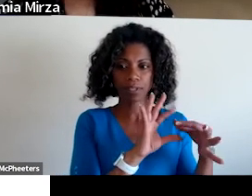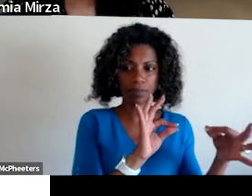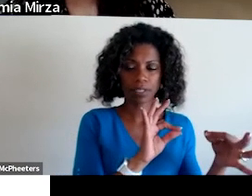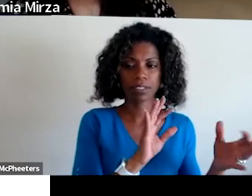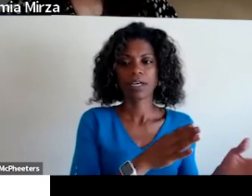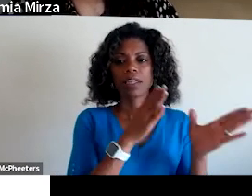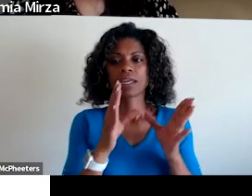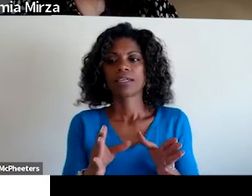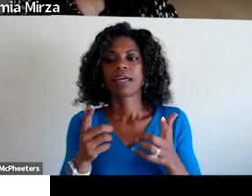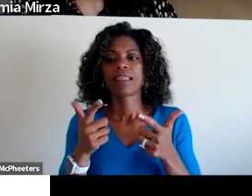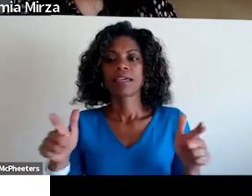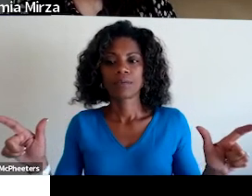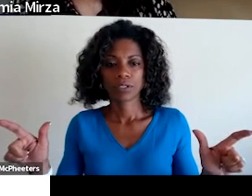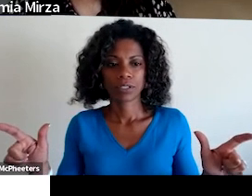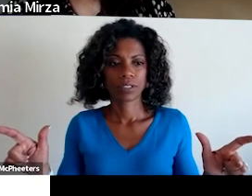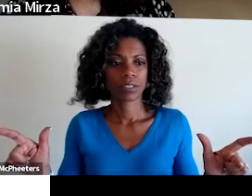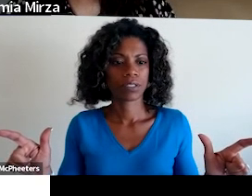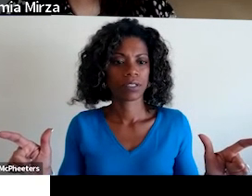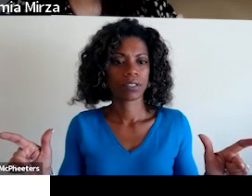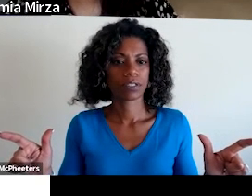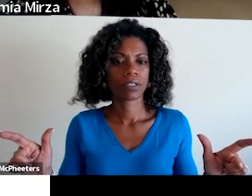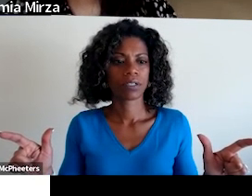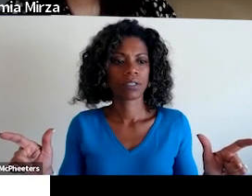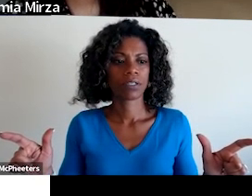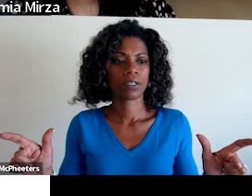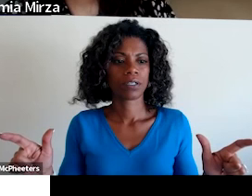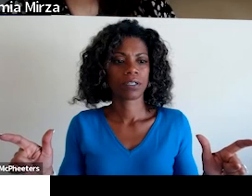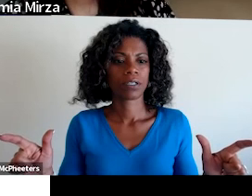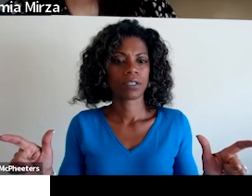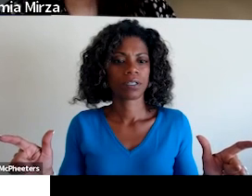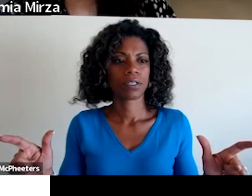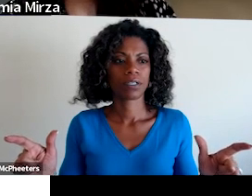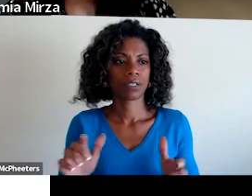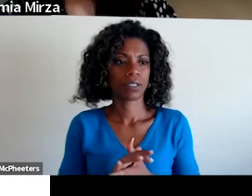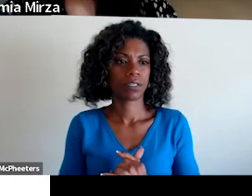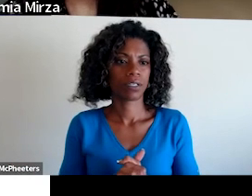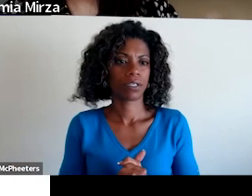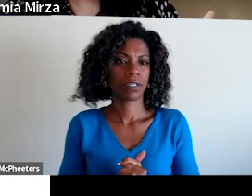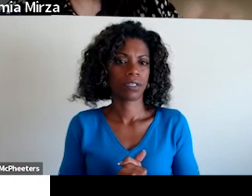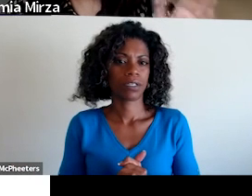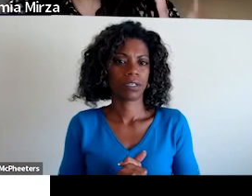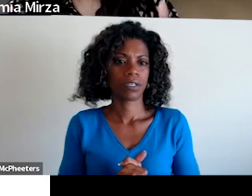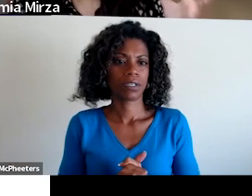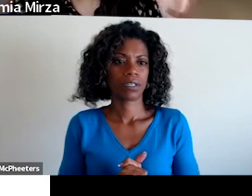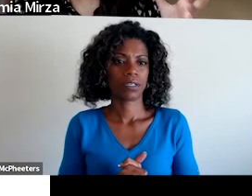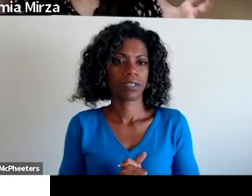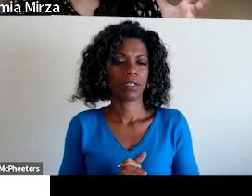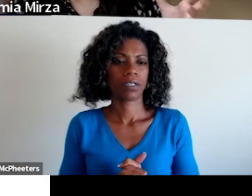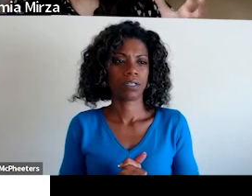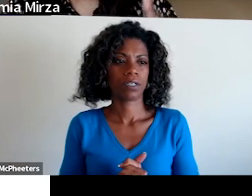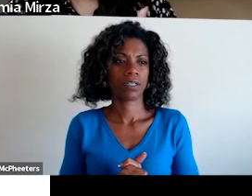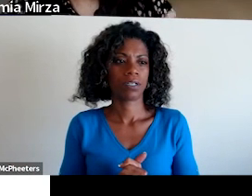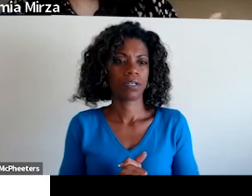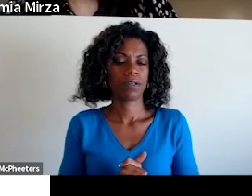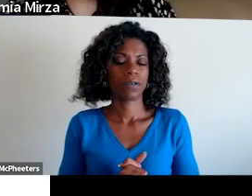out of the work in the last few years is that our language and our perspectives on equity have expanded. Definitely the